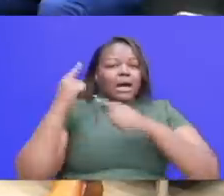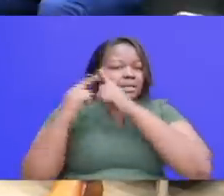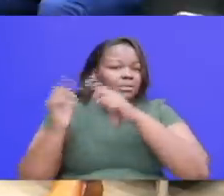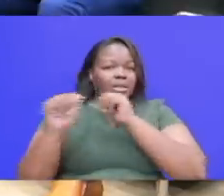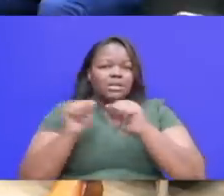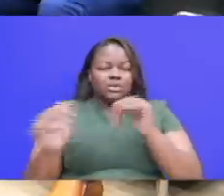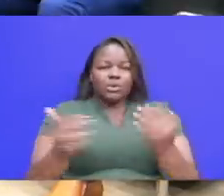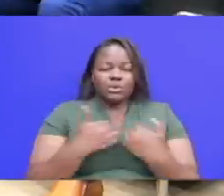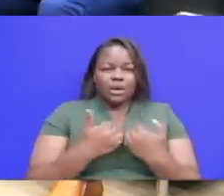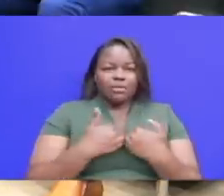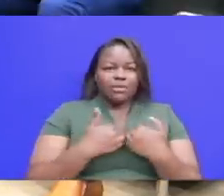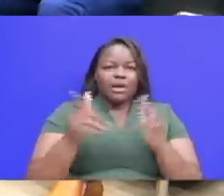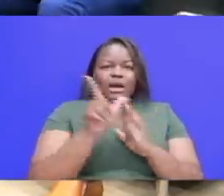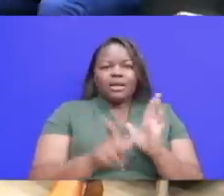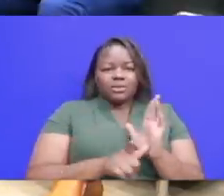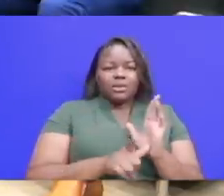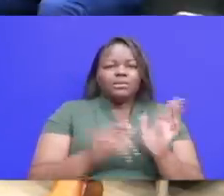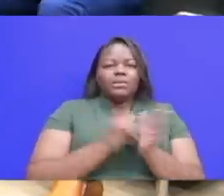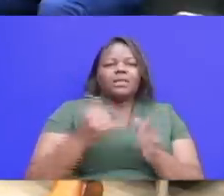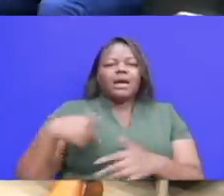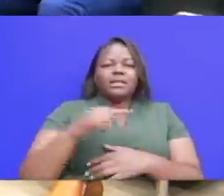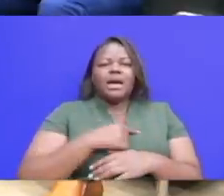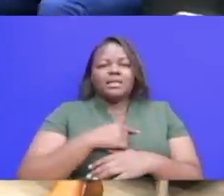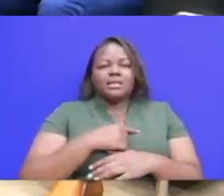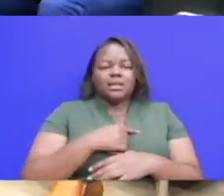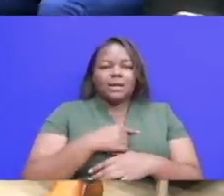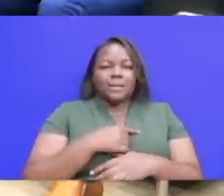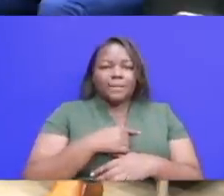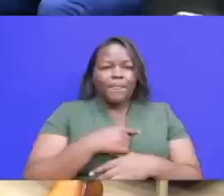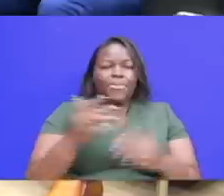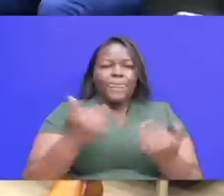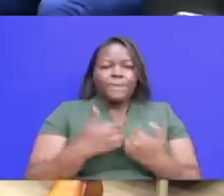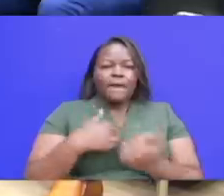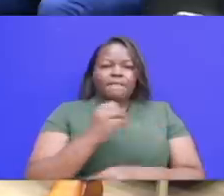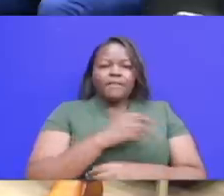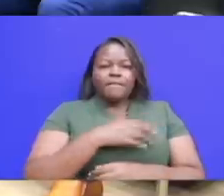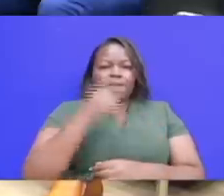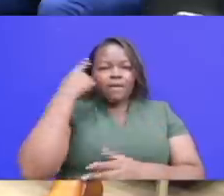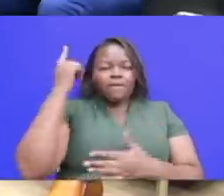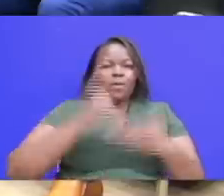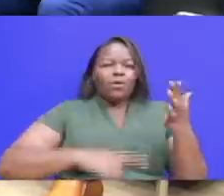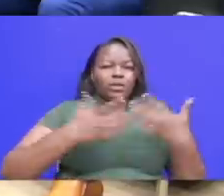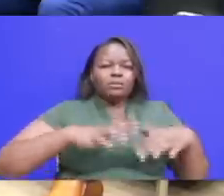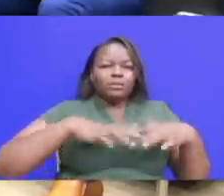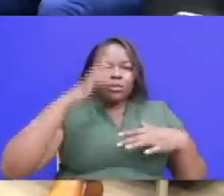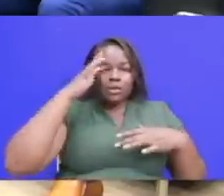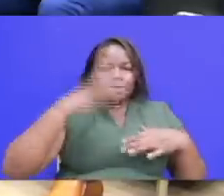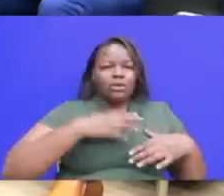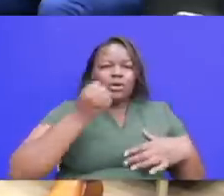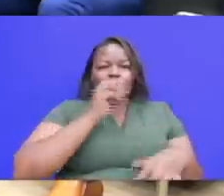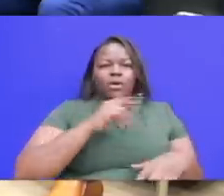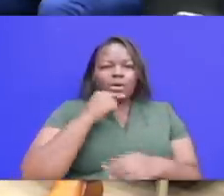here, that we should not be driven by the fear of what people will know or say, but the